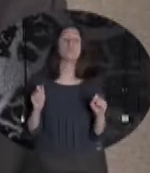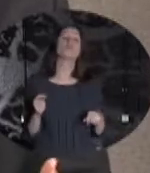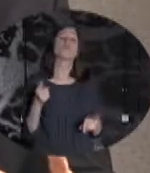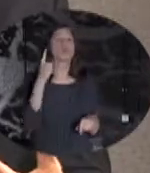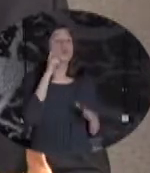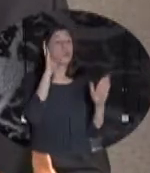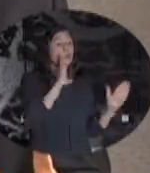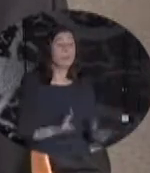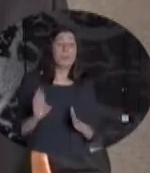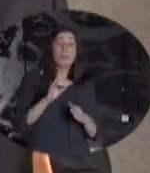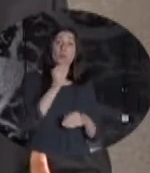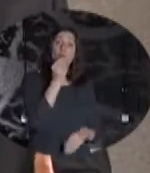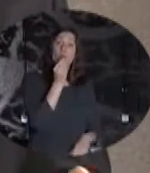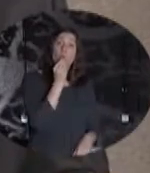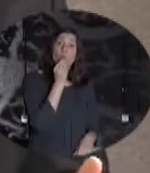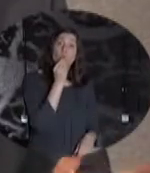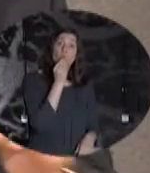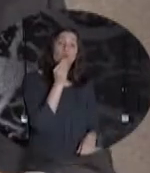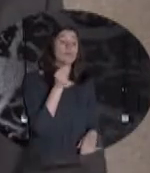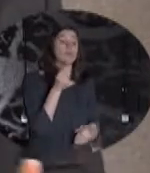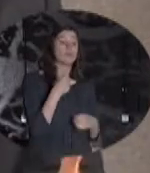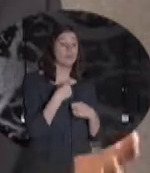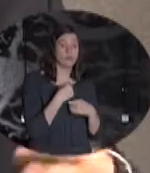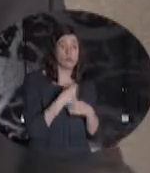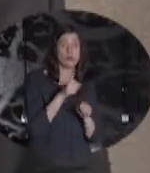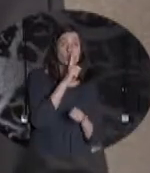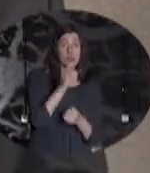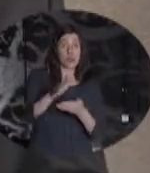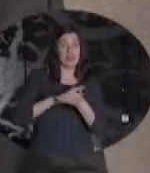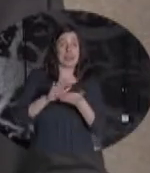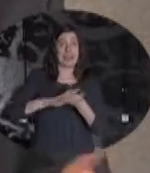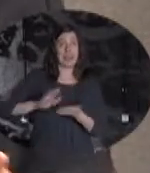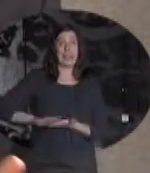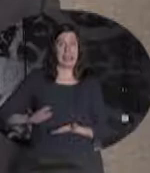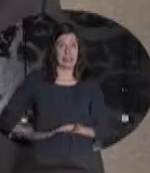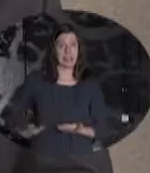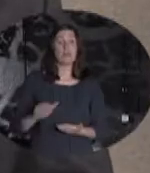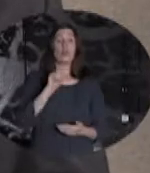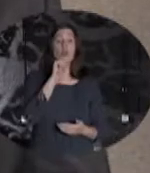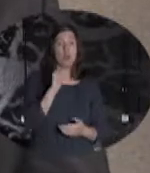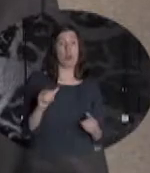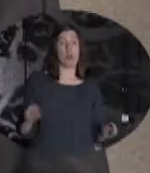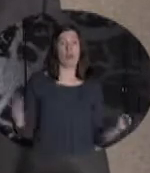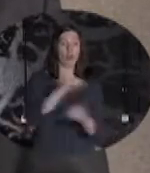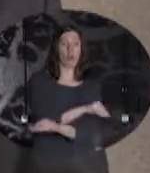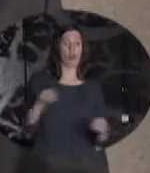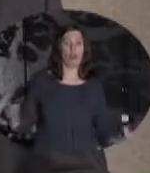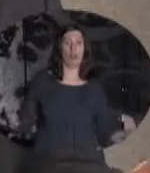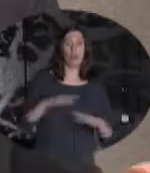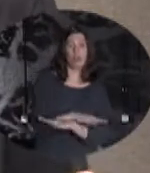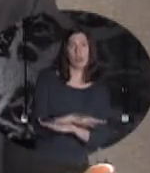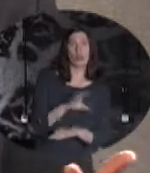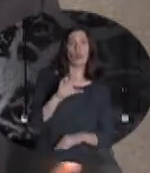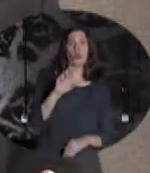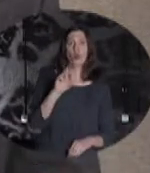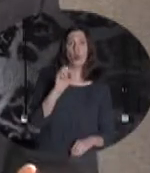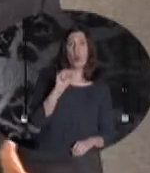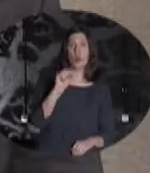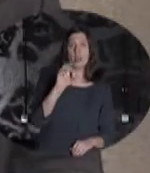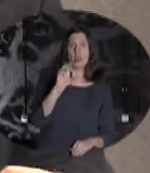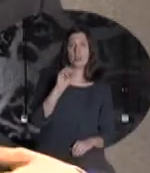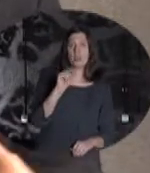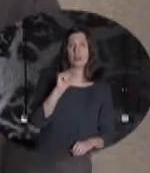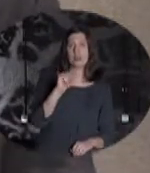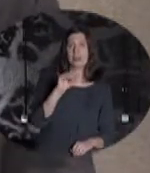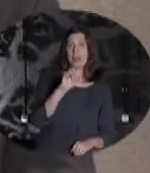foods, you want to make sure that you're being hygienic, that you're cleaning along the way, that you're not cross-contaminating. You know, when I make burgers, I try to